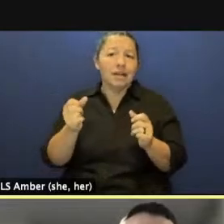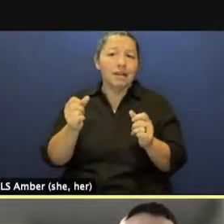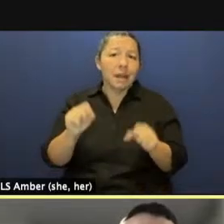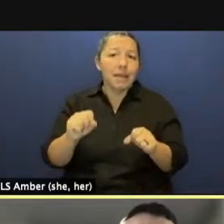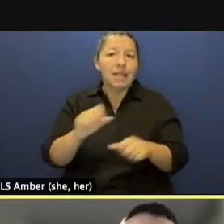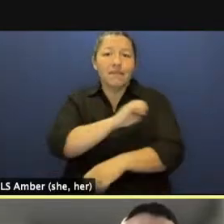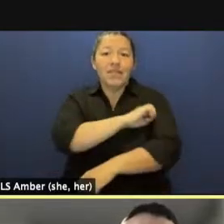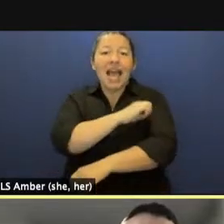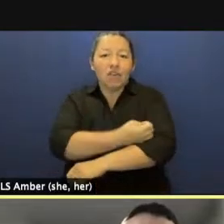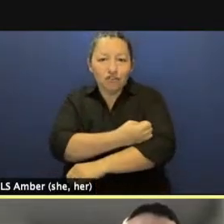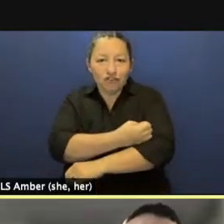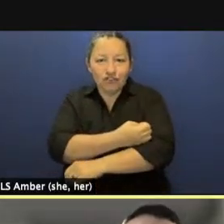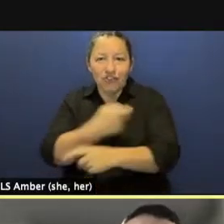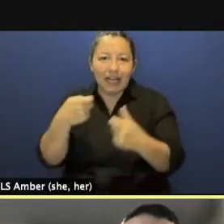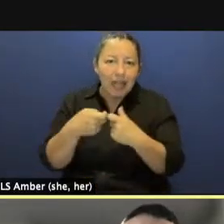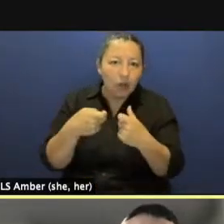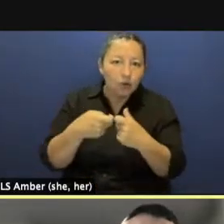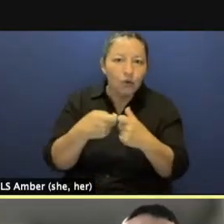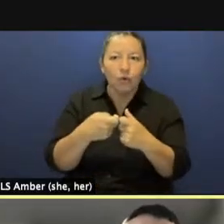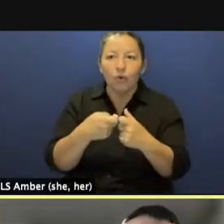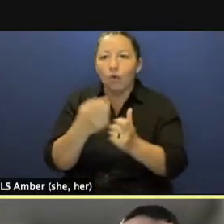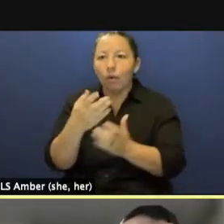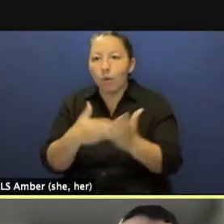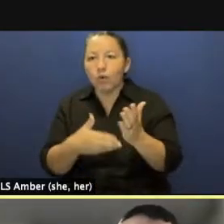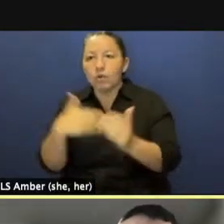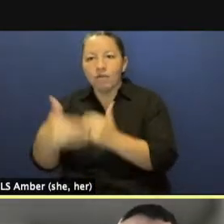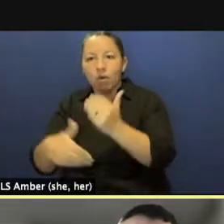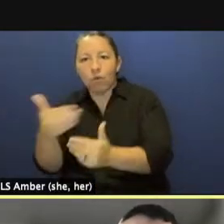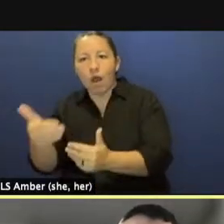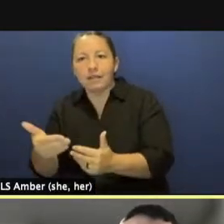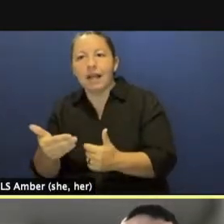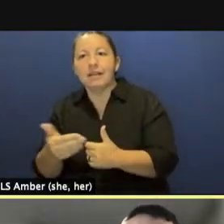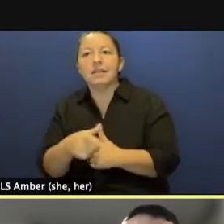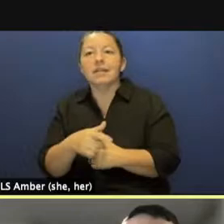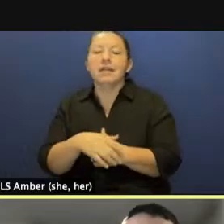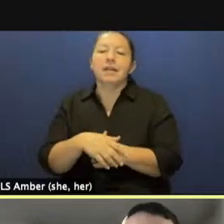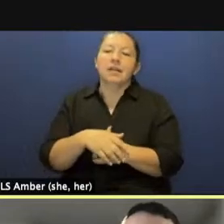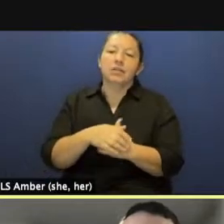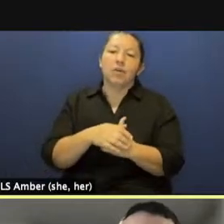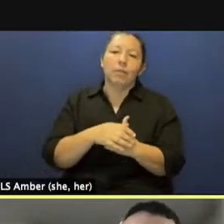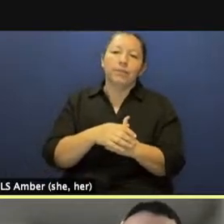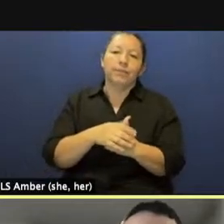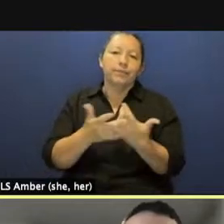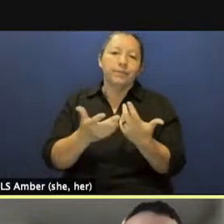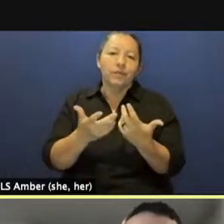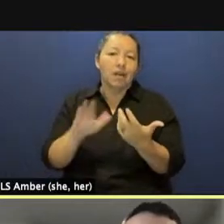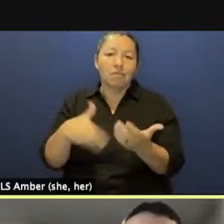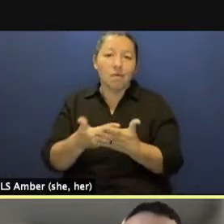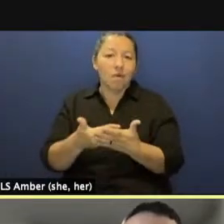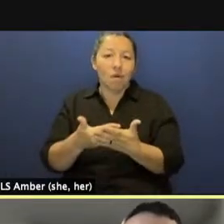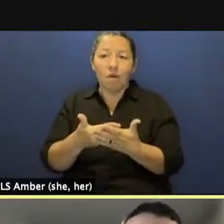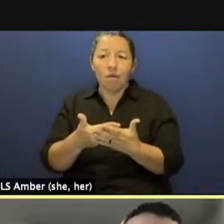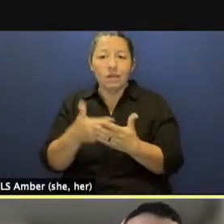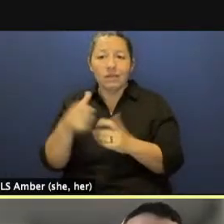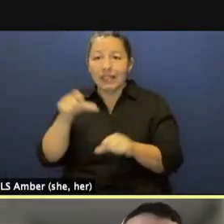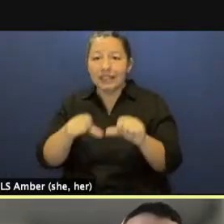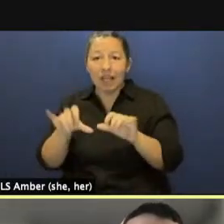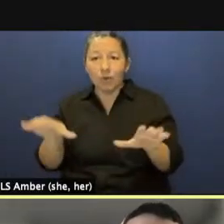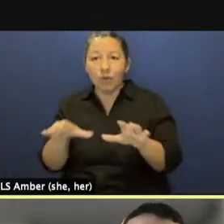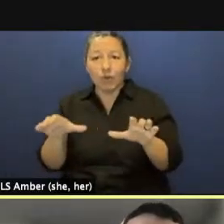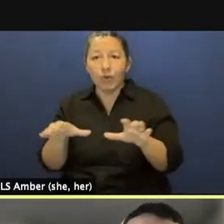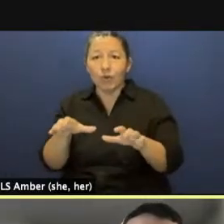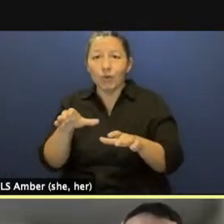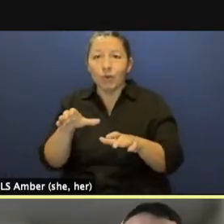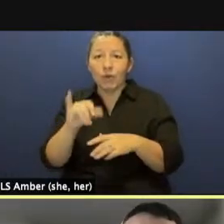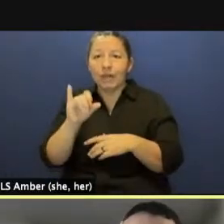aspect of the process, as it has to be scalable, of course. All the science we do on ISRU at this stage is done